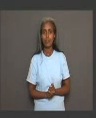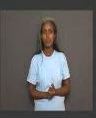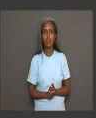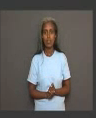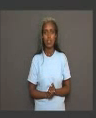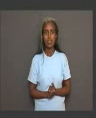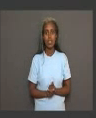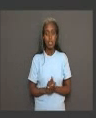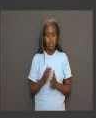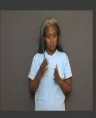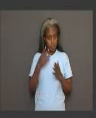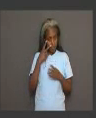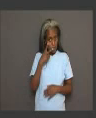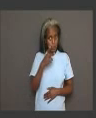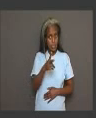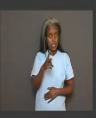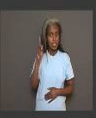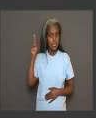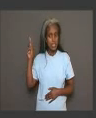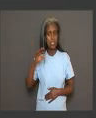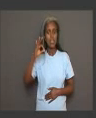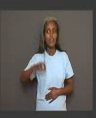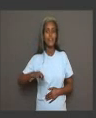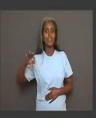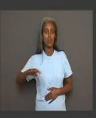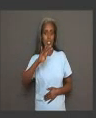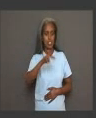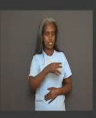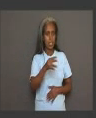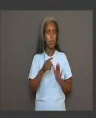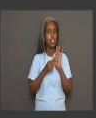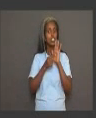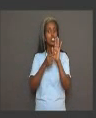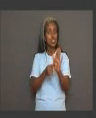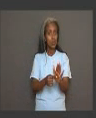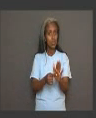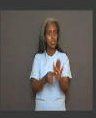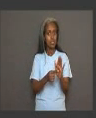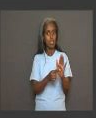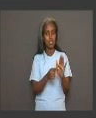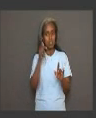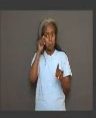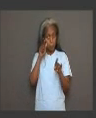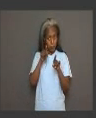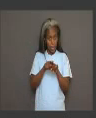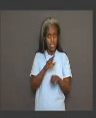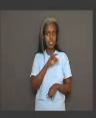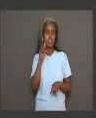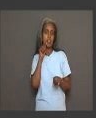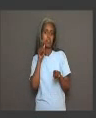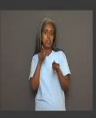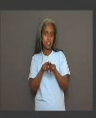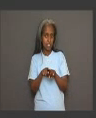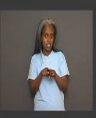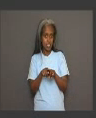Let us pretend that this frequency table shows us the brothers and